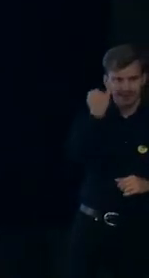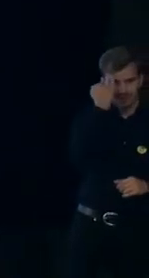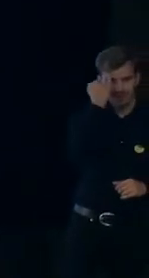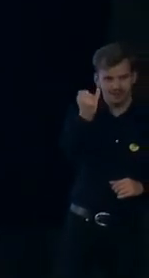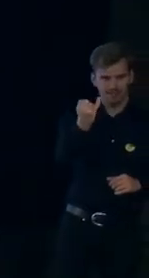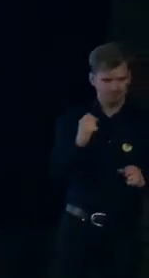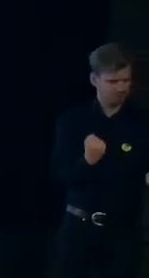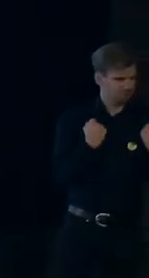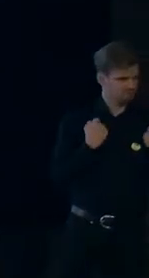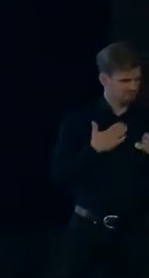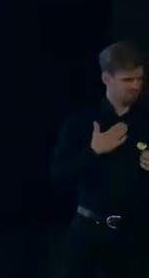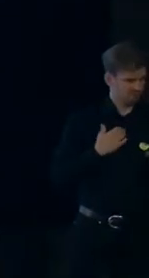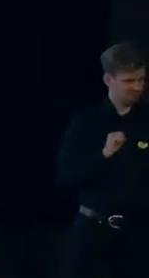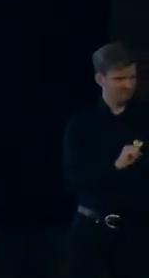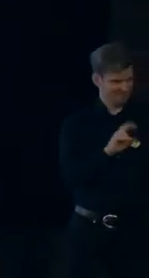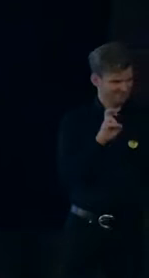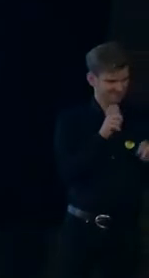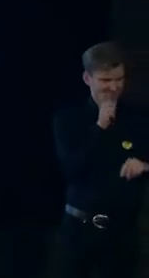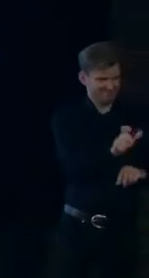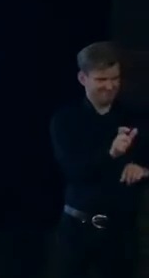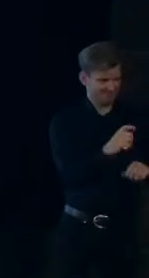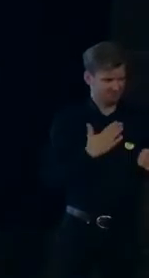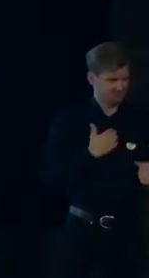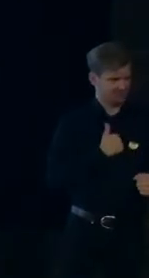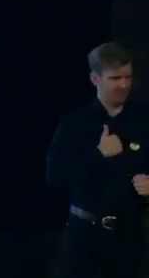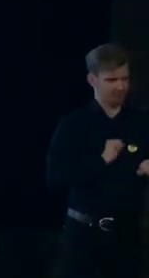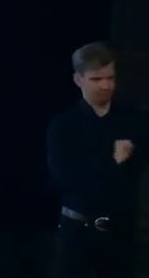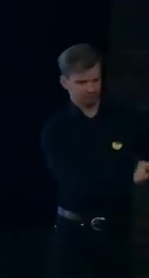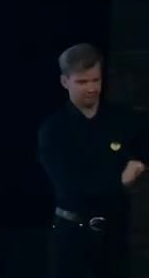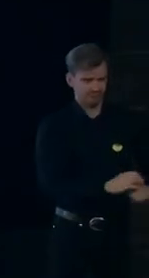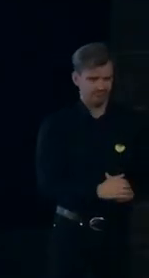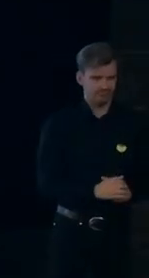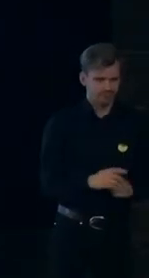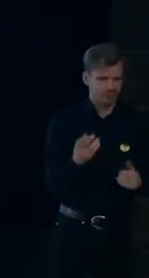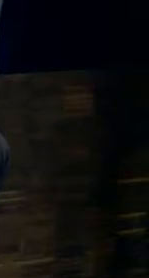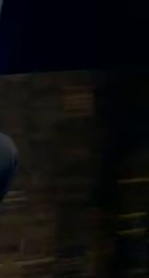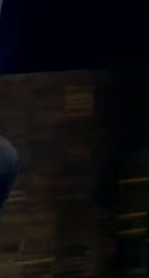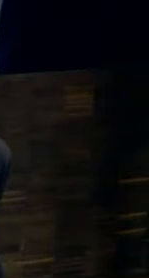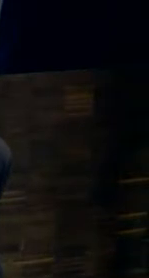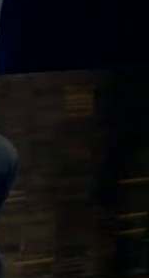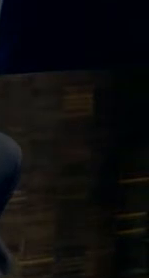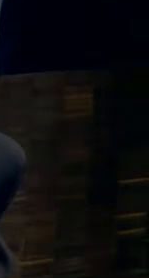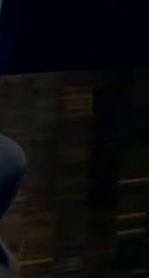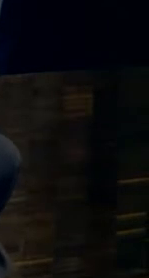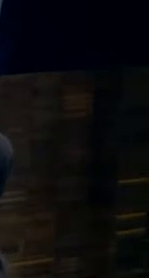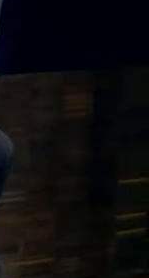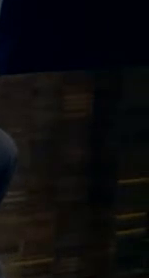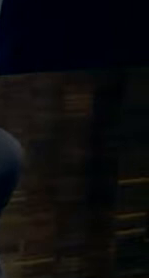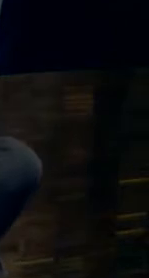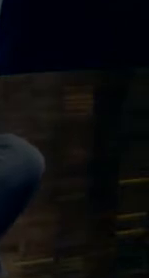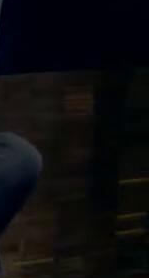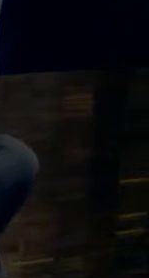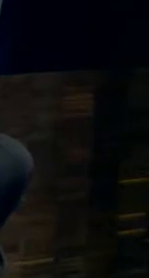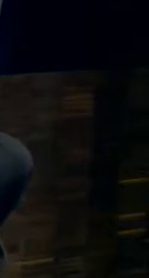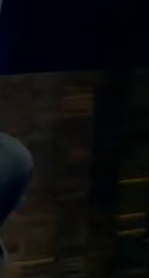documents with them and their support person. They're helped by a support person. And maybe, Soufiane, you can just tell us a bit